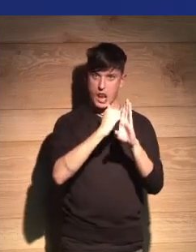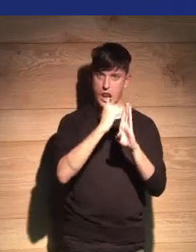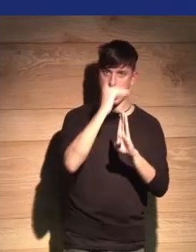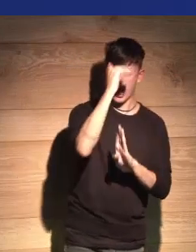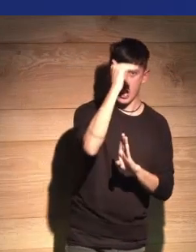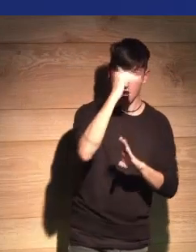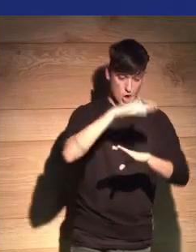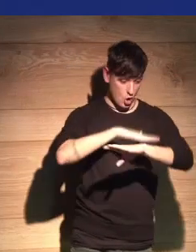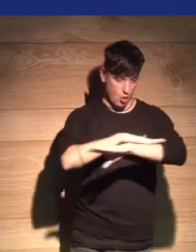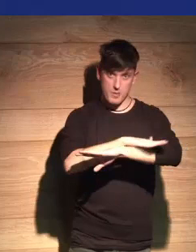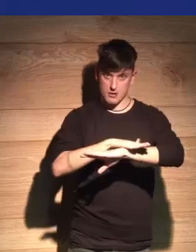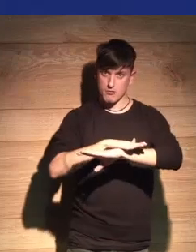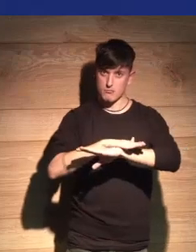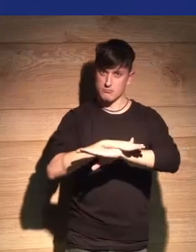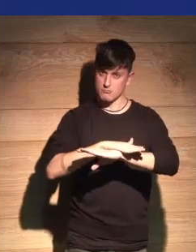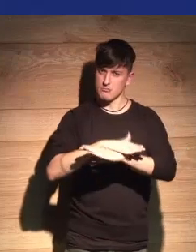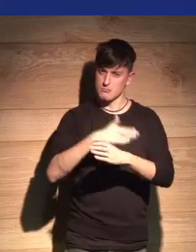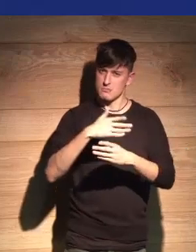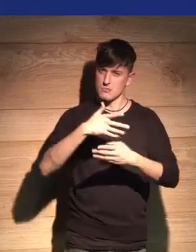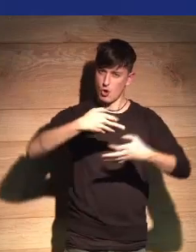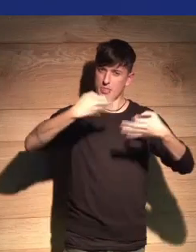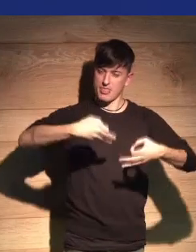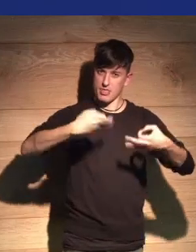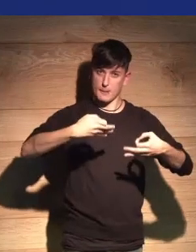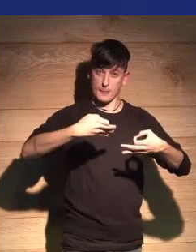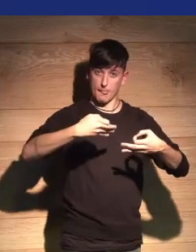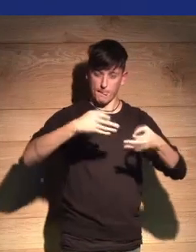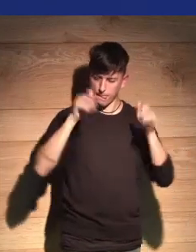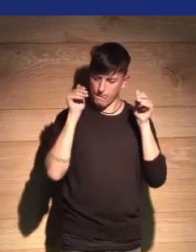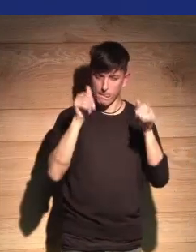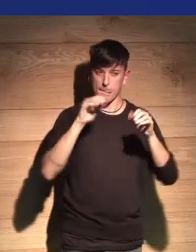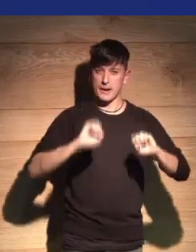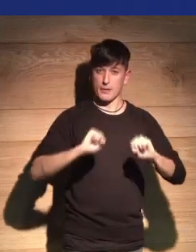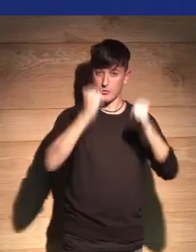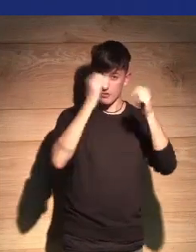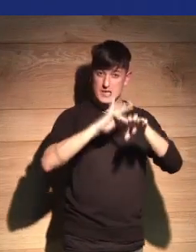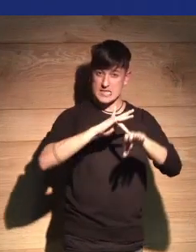research. We have a government that is fully convinced and dedicated,